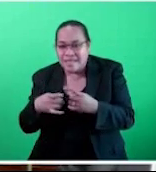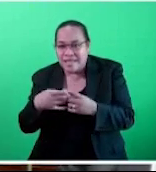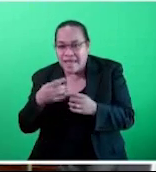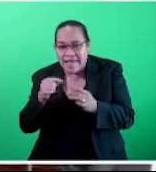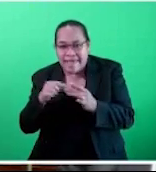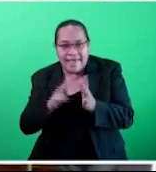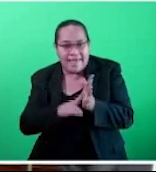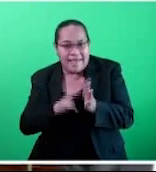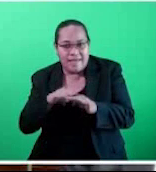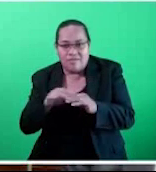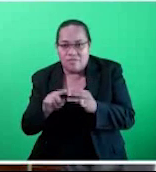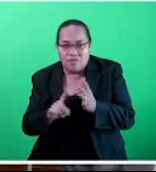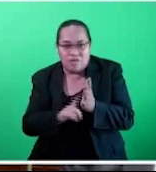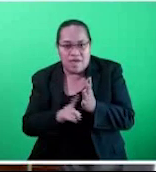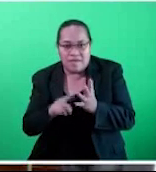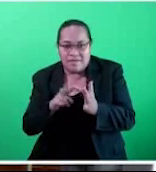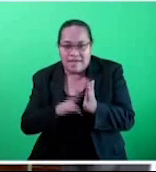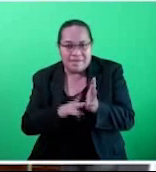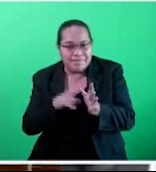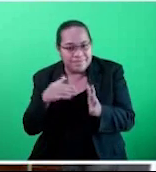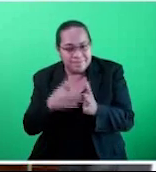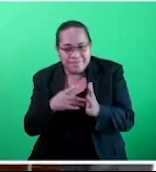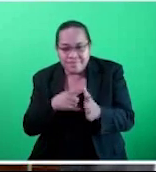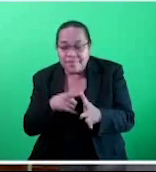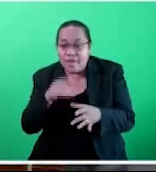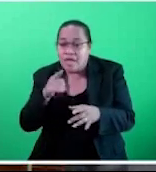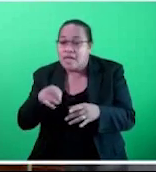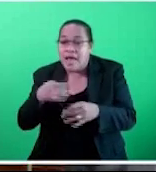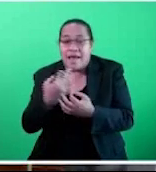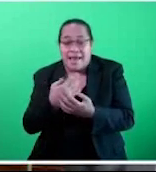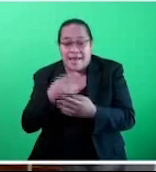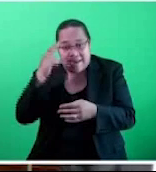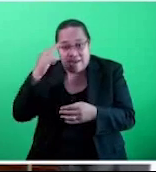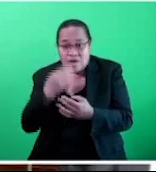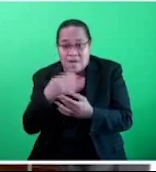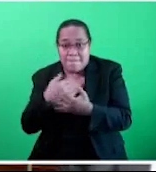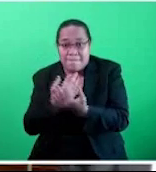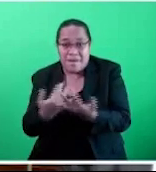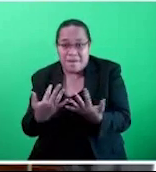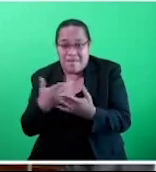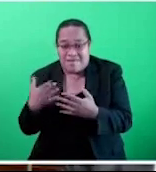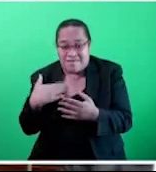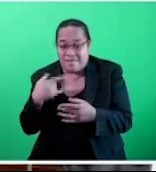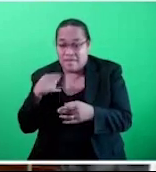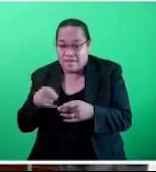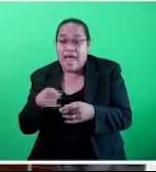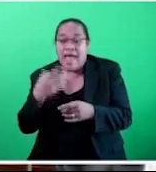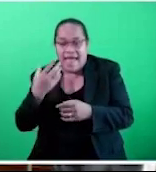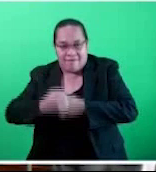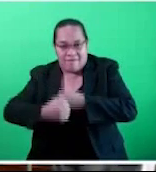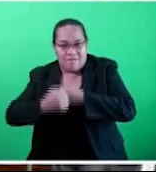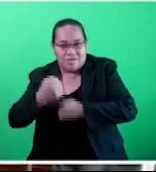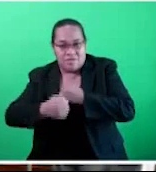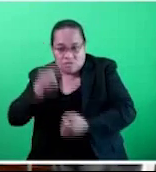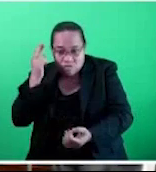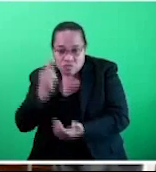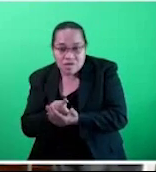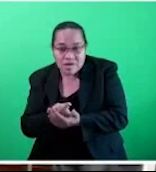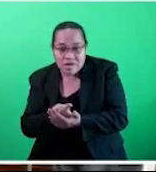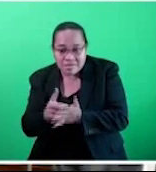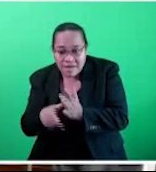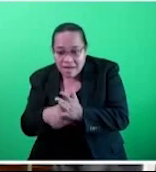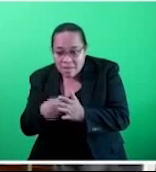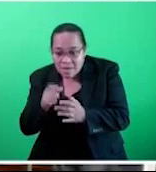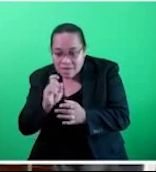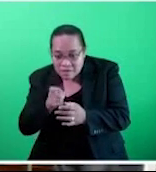and meningococcal virus. The National Public Health Lab at Fiji CDC also has the machine for real-time reverse